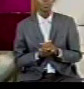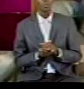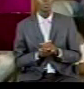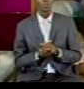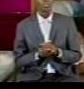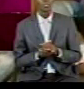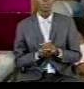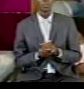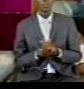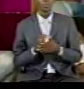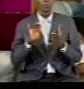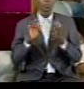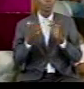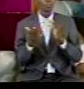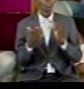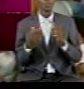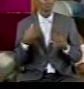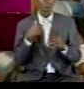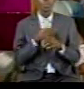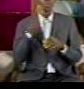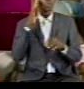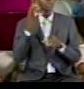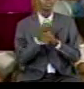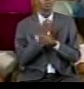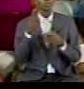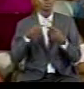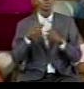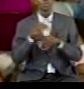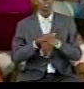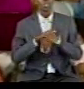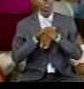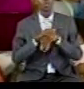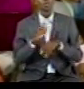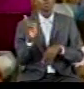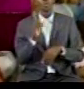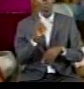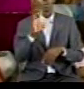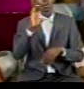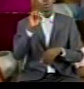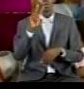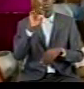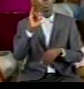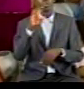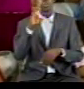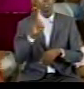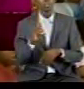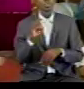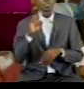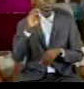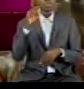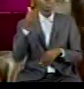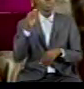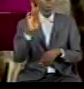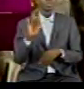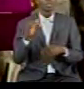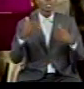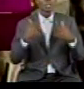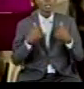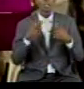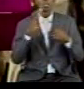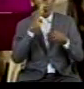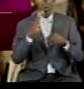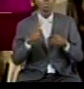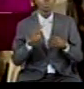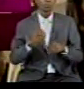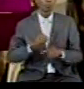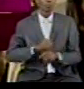Online, we quickly take you to England, where COVID-19 has been subjected to the power